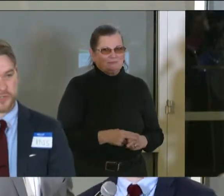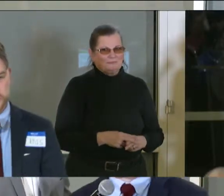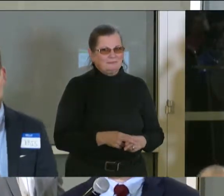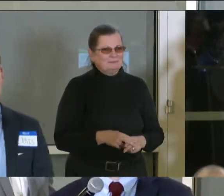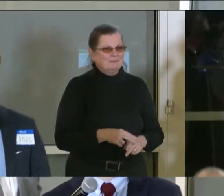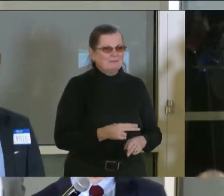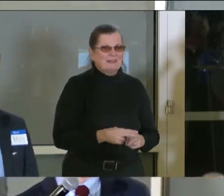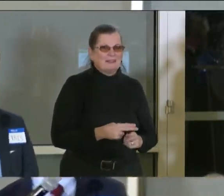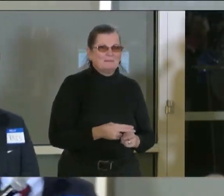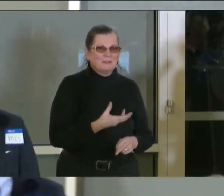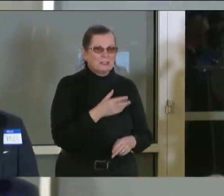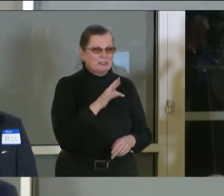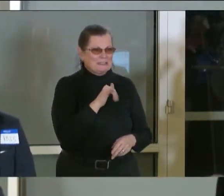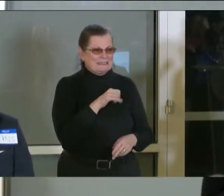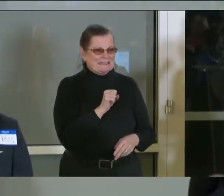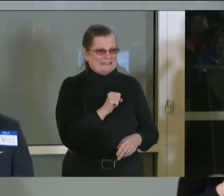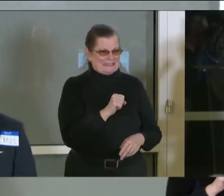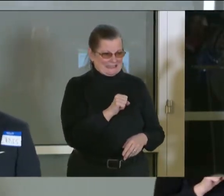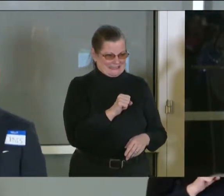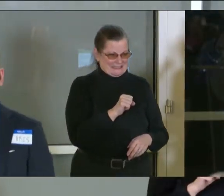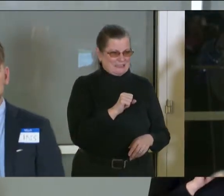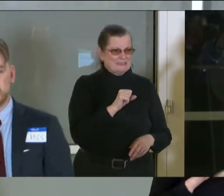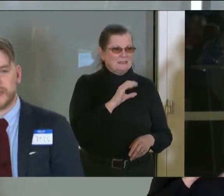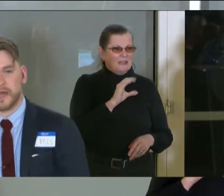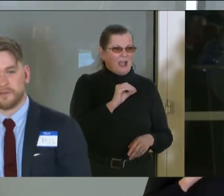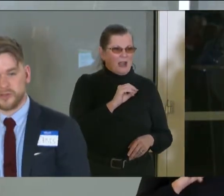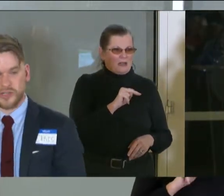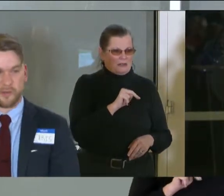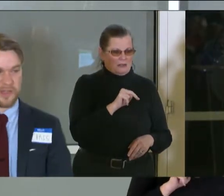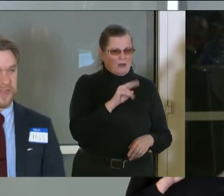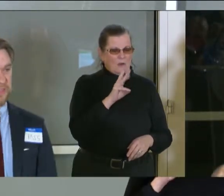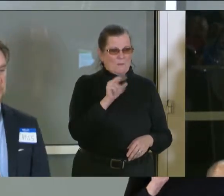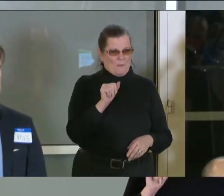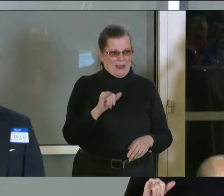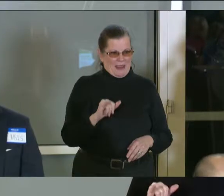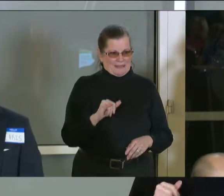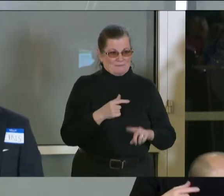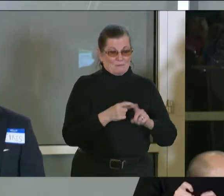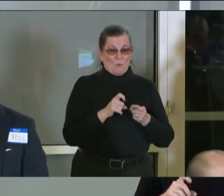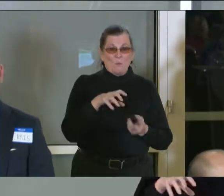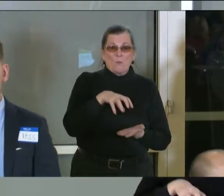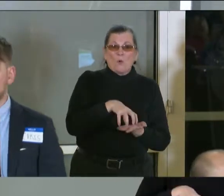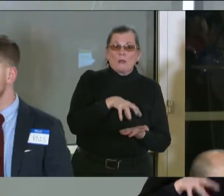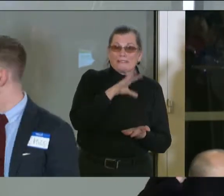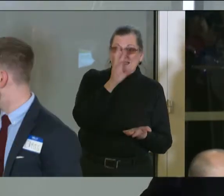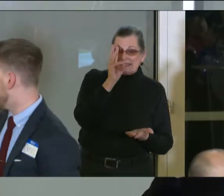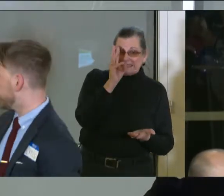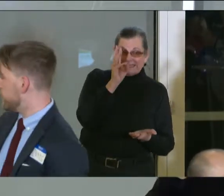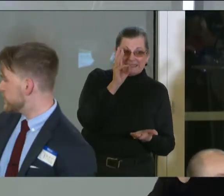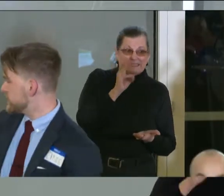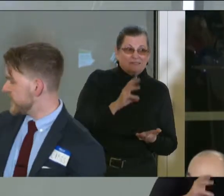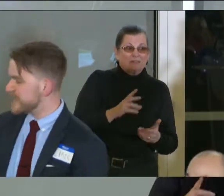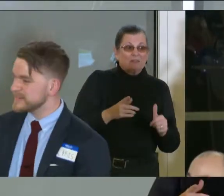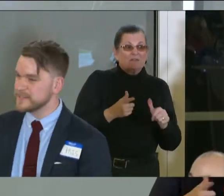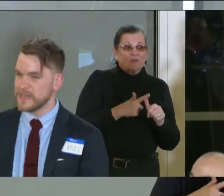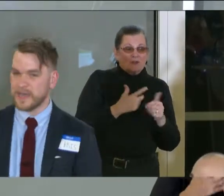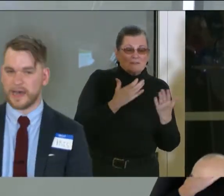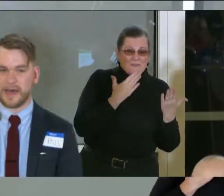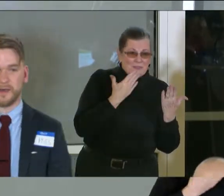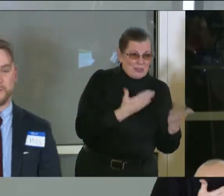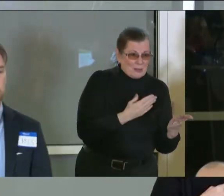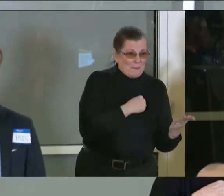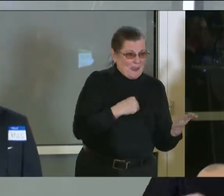Hi, my name is Chris Conway. I'm from Ward 6. First off, I want to thank the mayor and her staff for being here. We appreciate